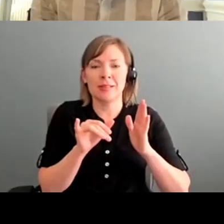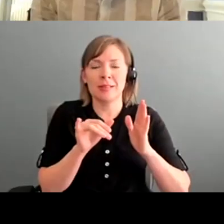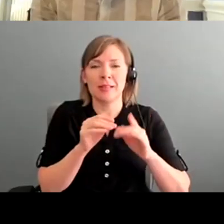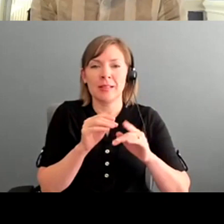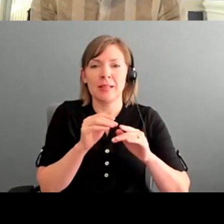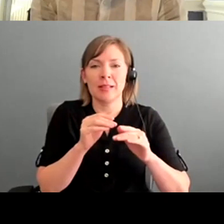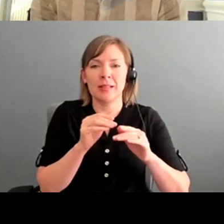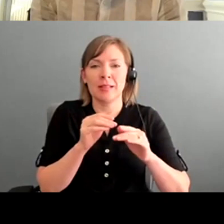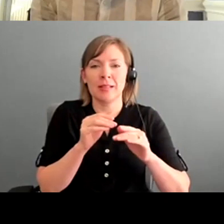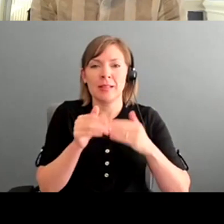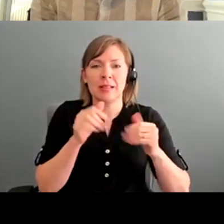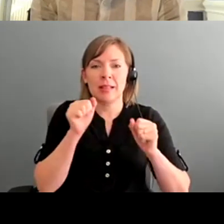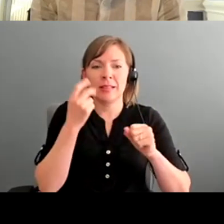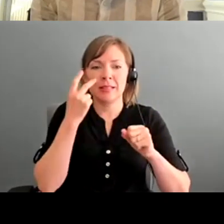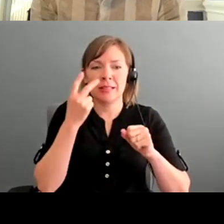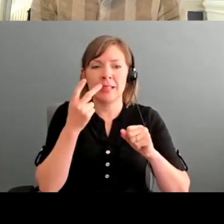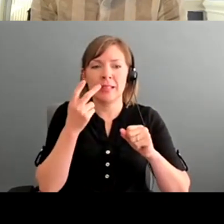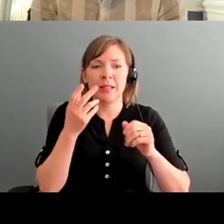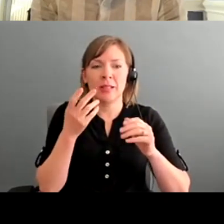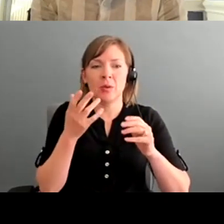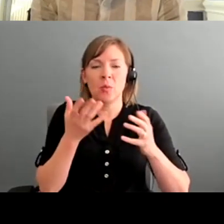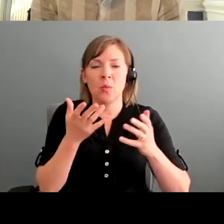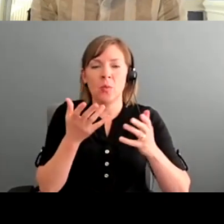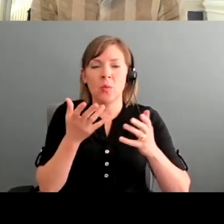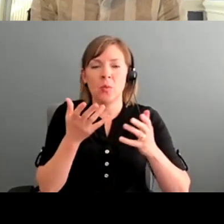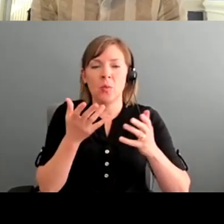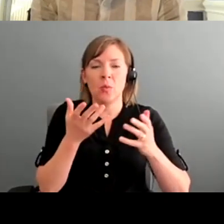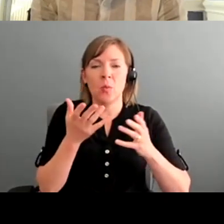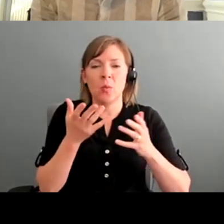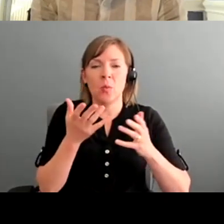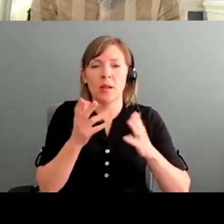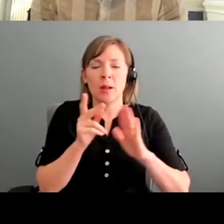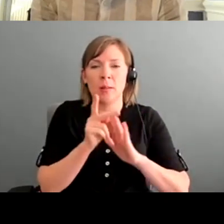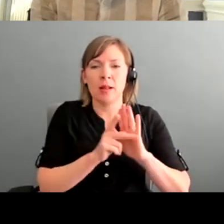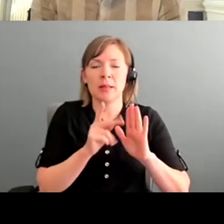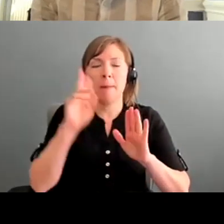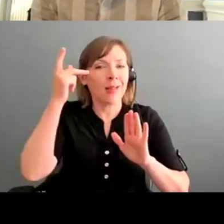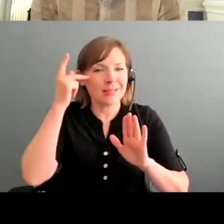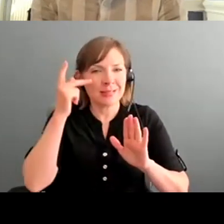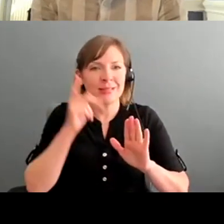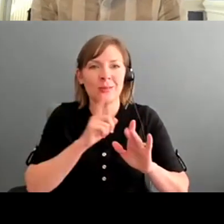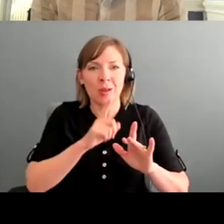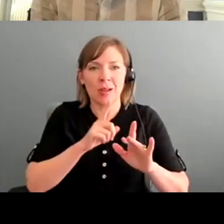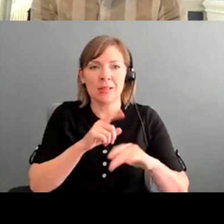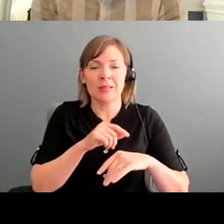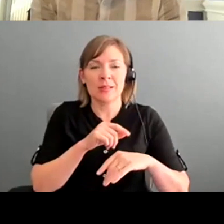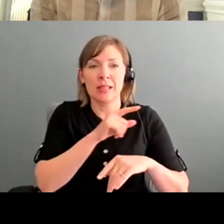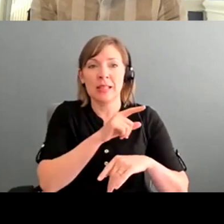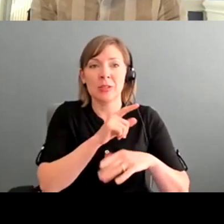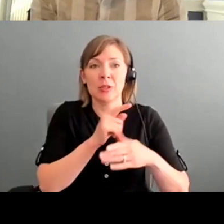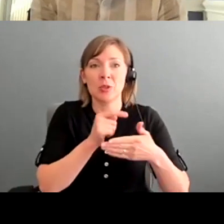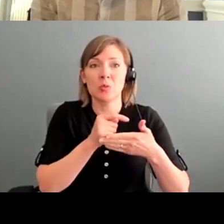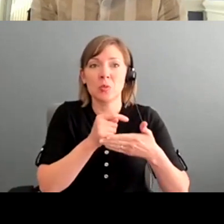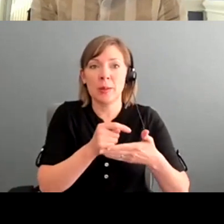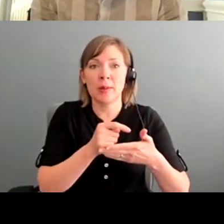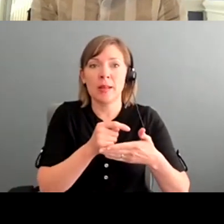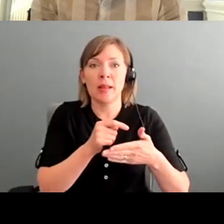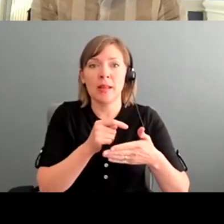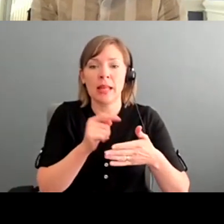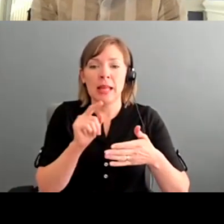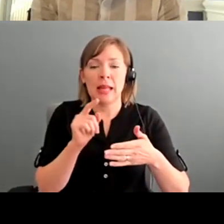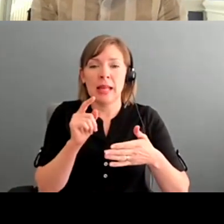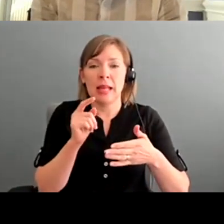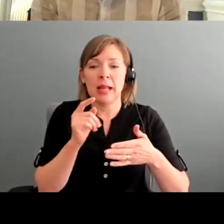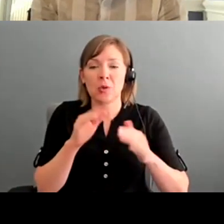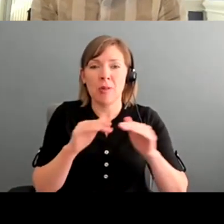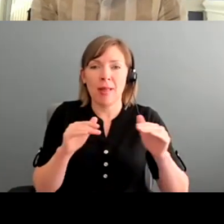as what politics is. For Tosquelles, treatment was at a certain level.